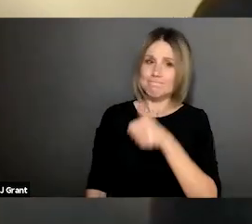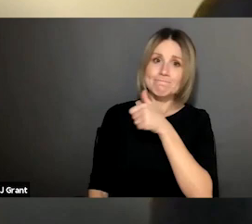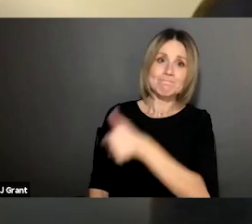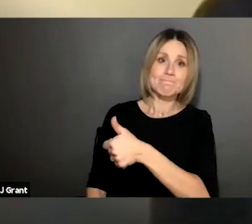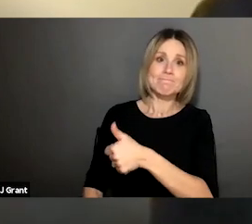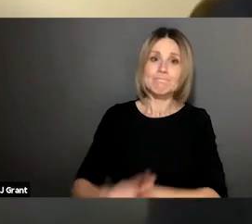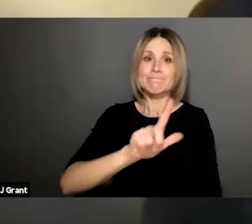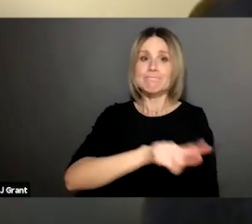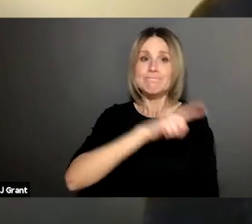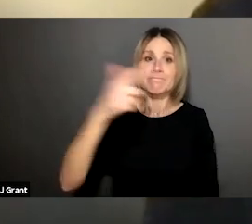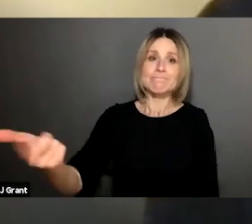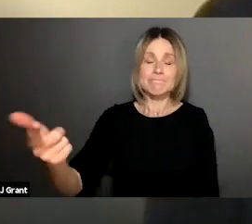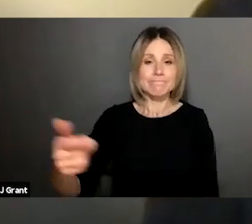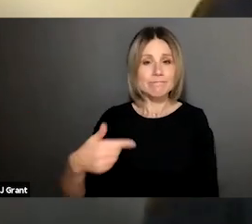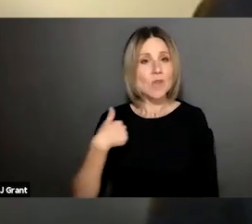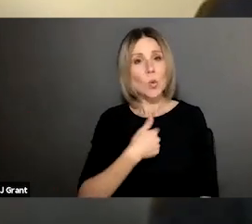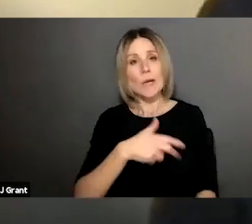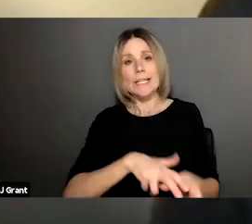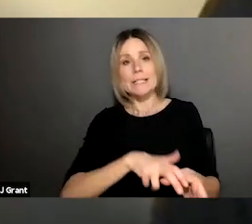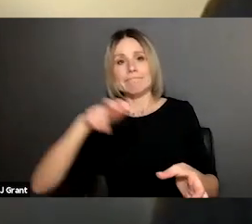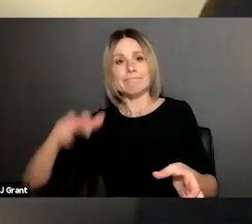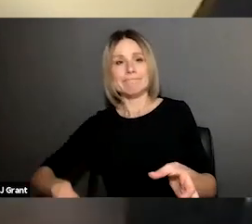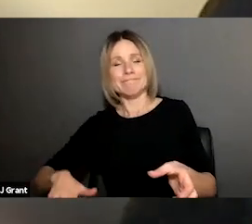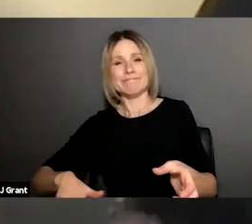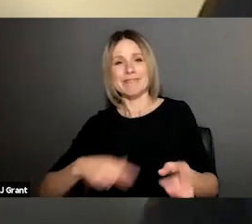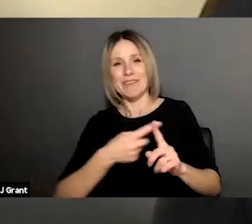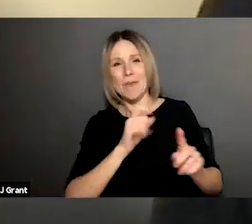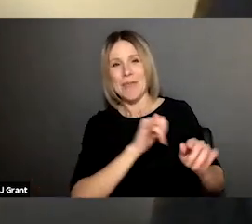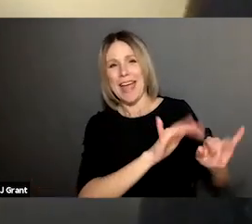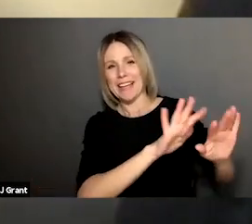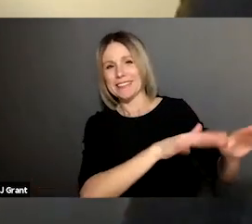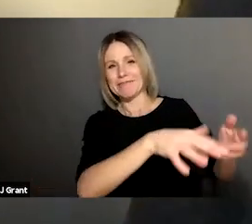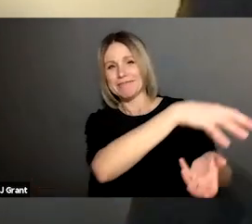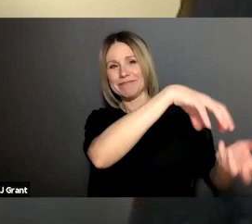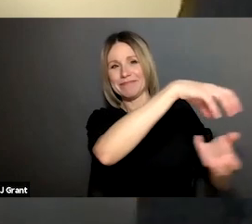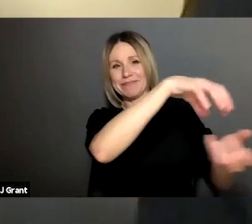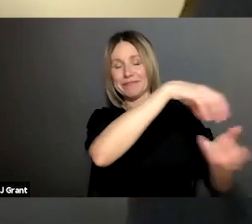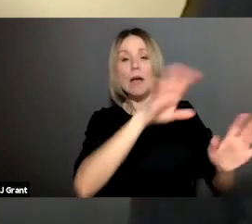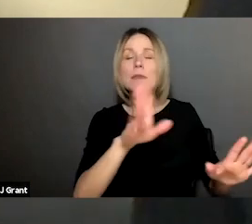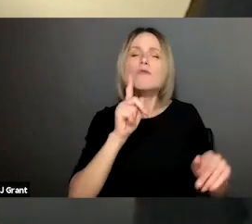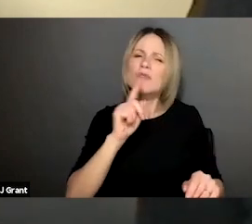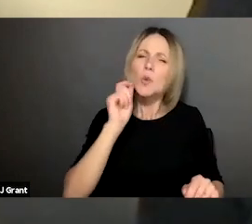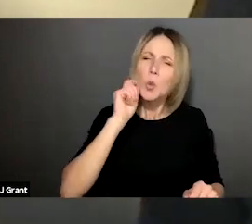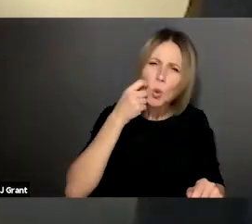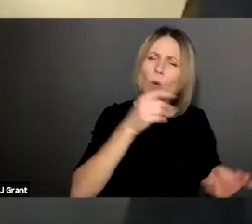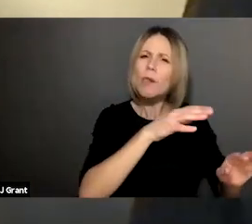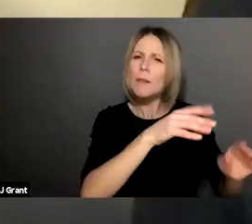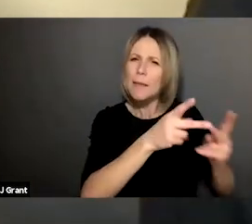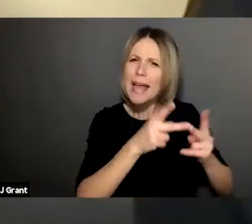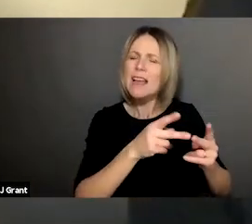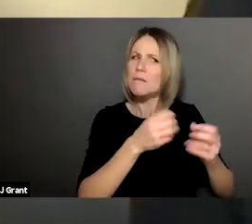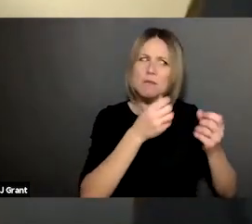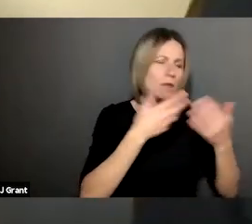handed over the keys and backed away. There wasn't, when you looked at it, it's a pretty cool place. A lot of